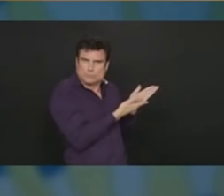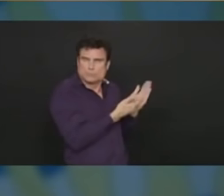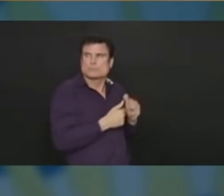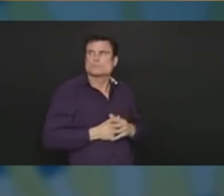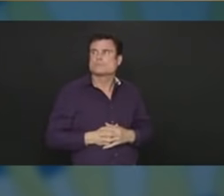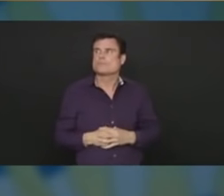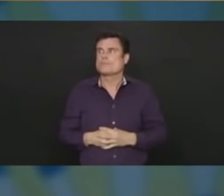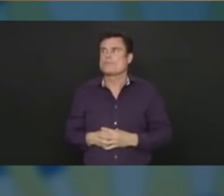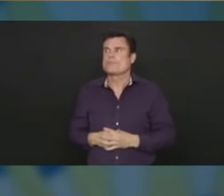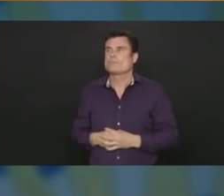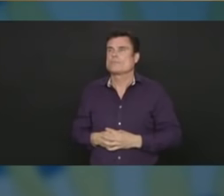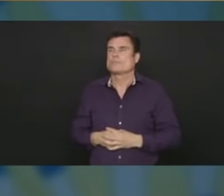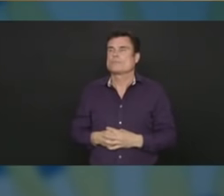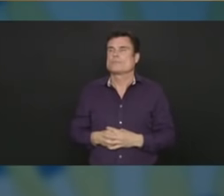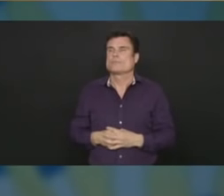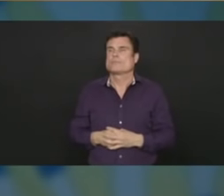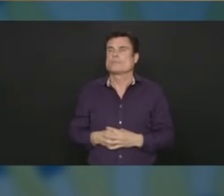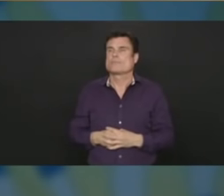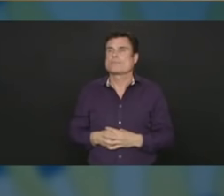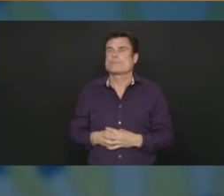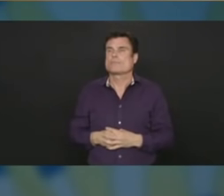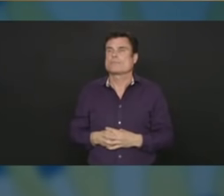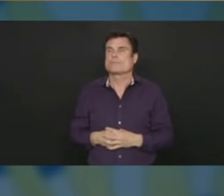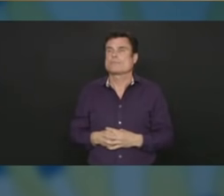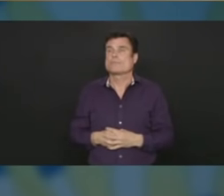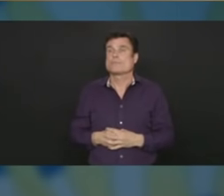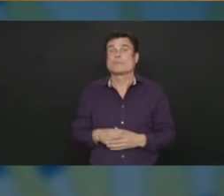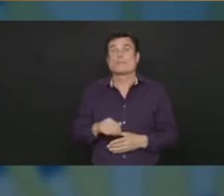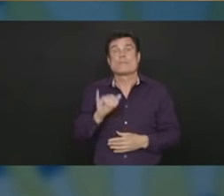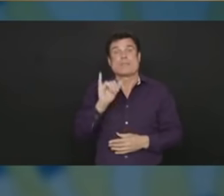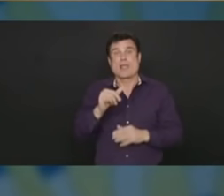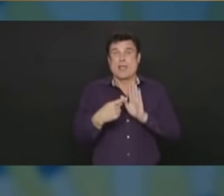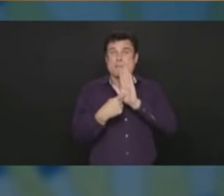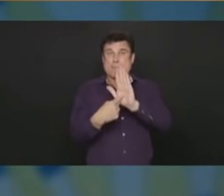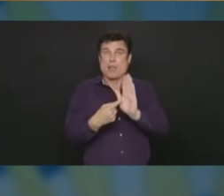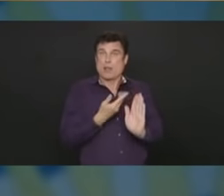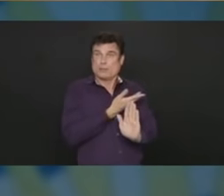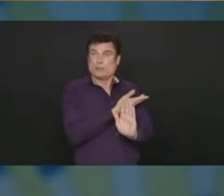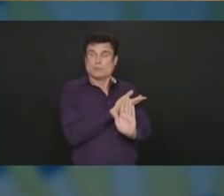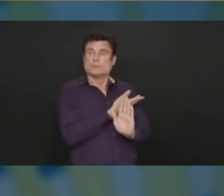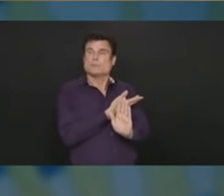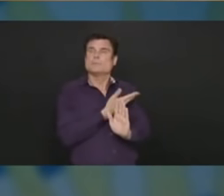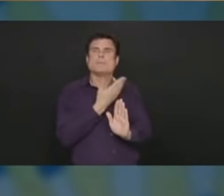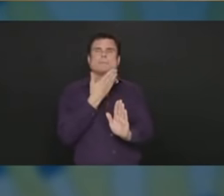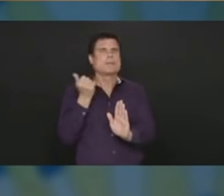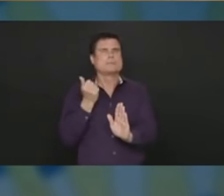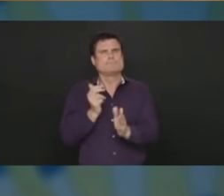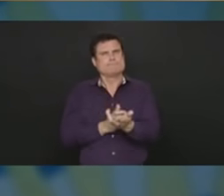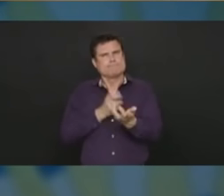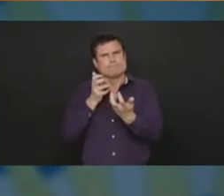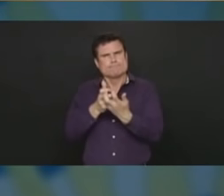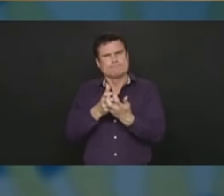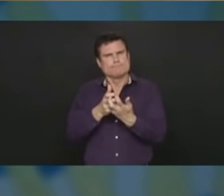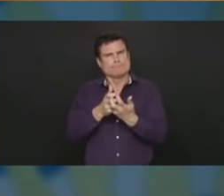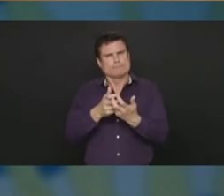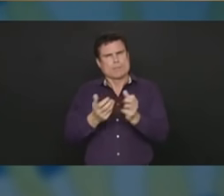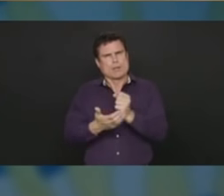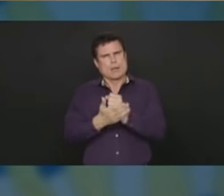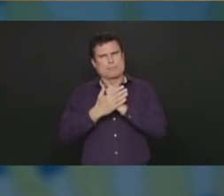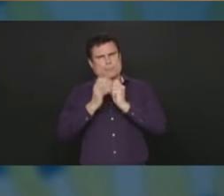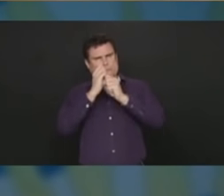us. And it allows us to say, okay, these are the things that changed over time, and here's where we are now.